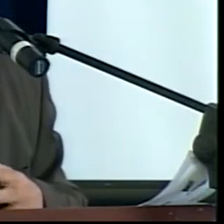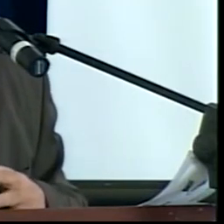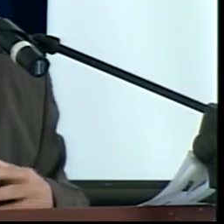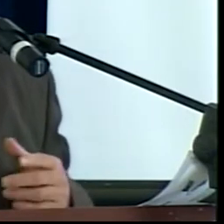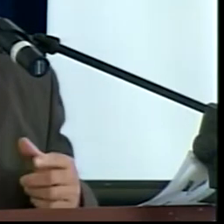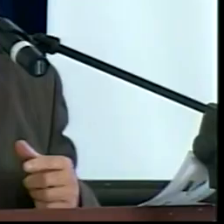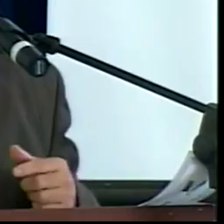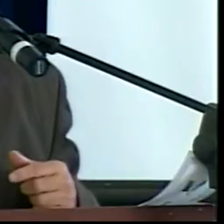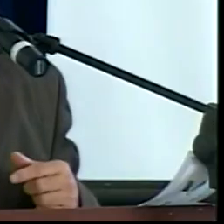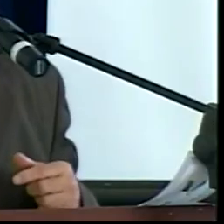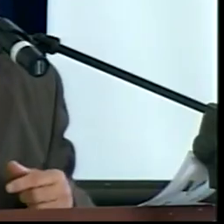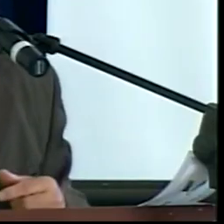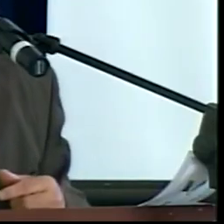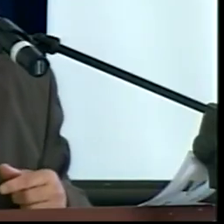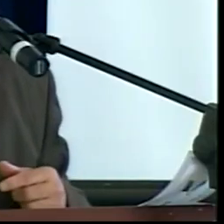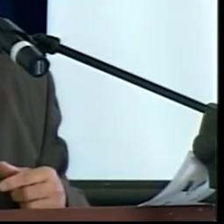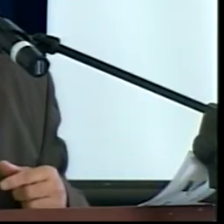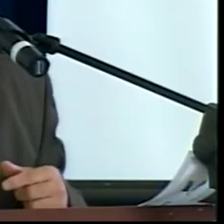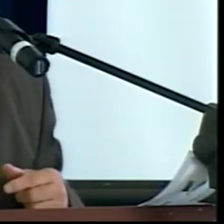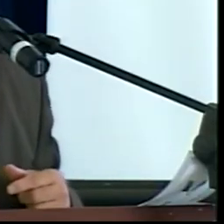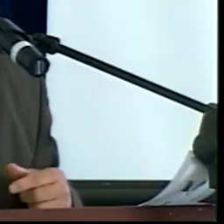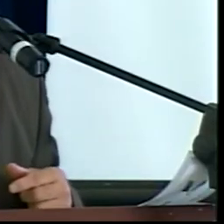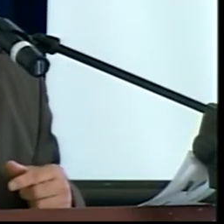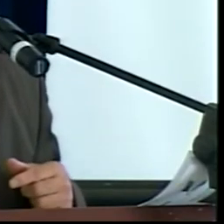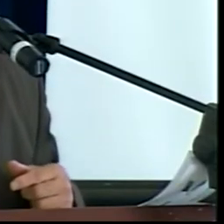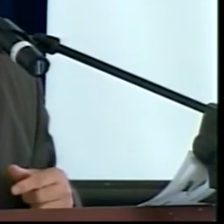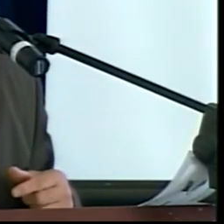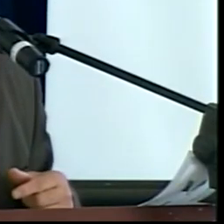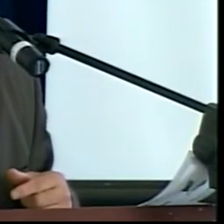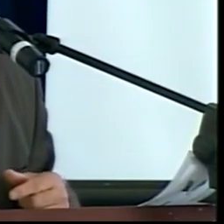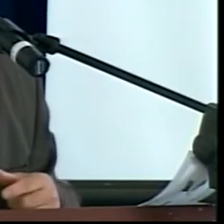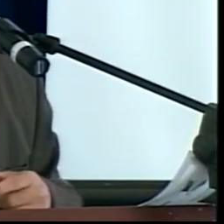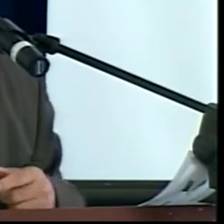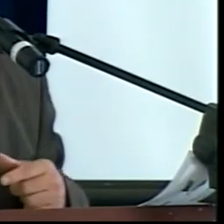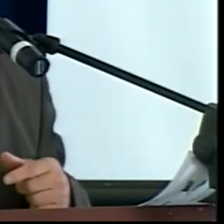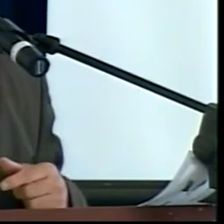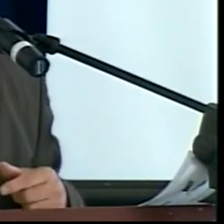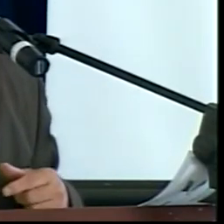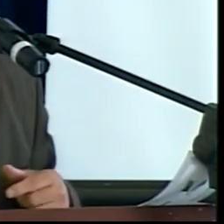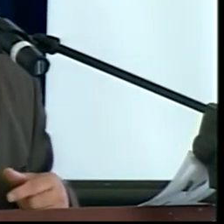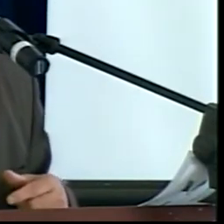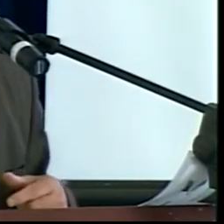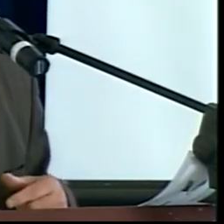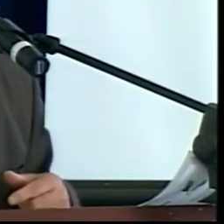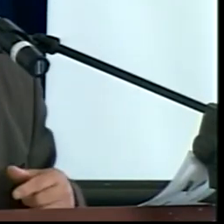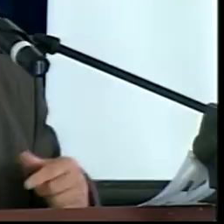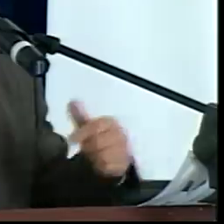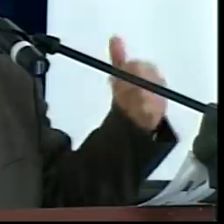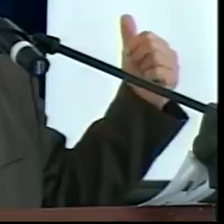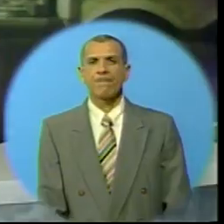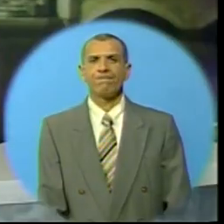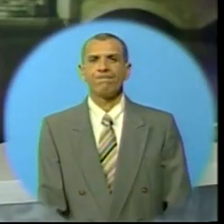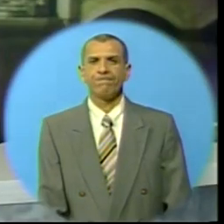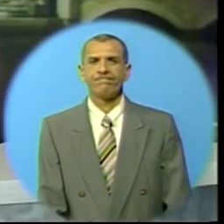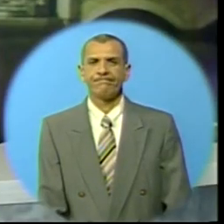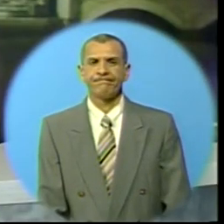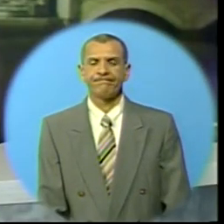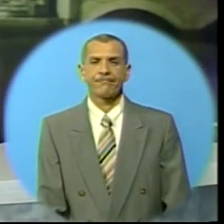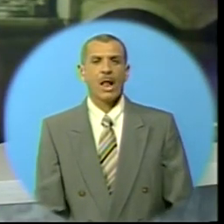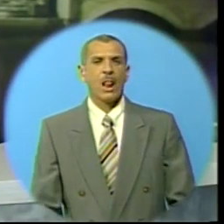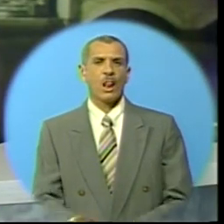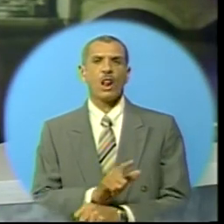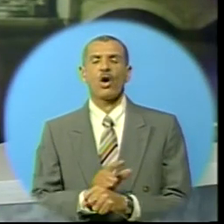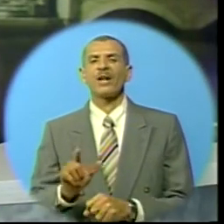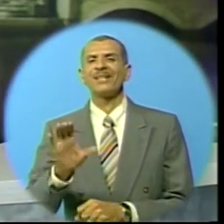is necessary, because in this way we will win more and we will get more profit. A